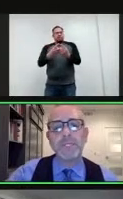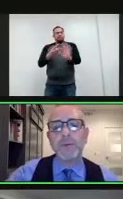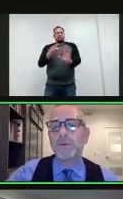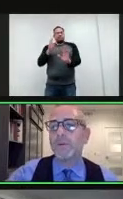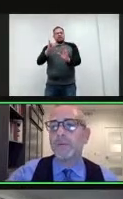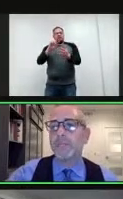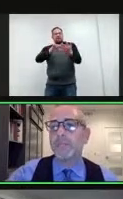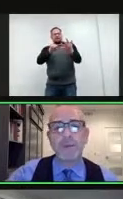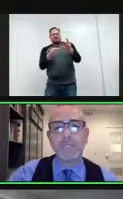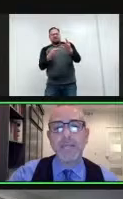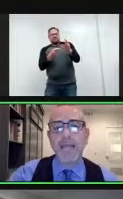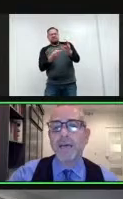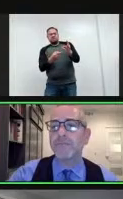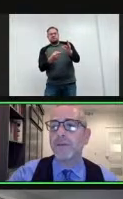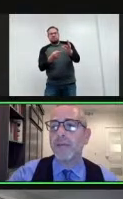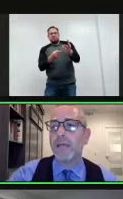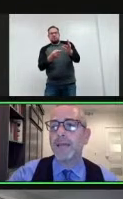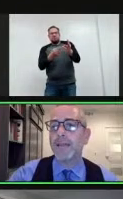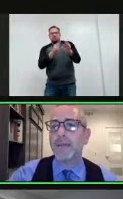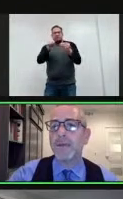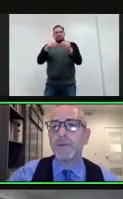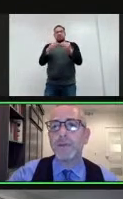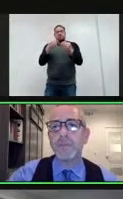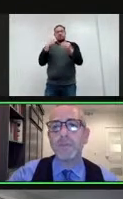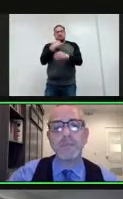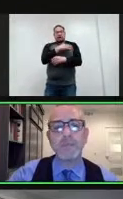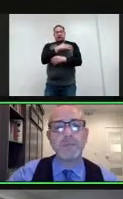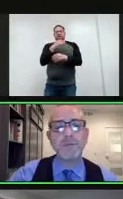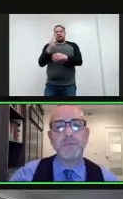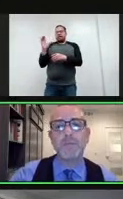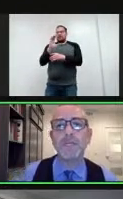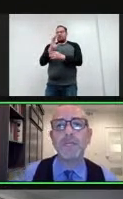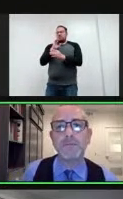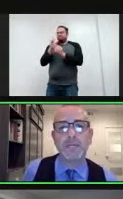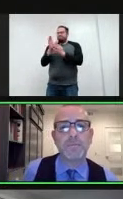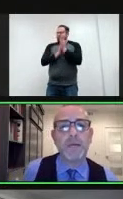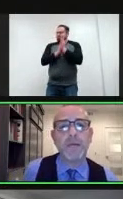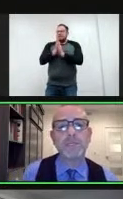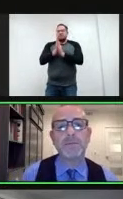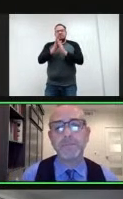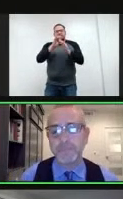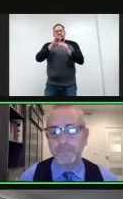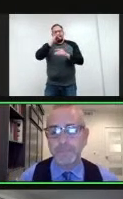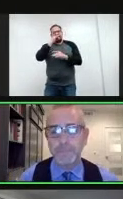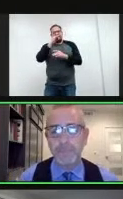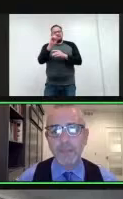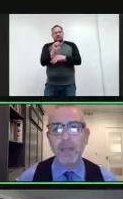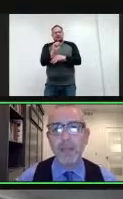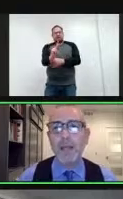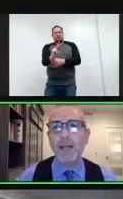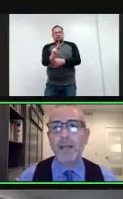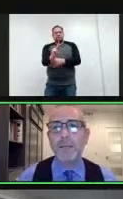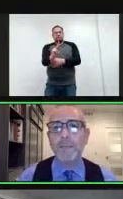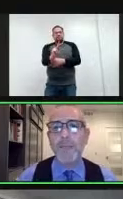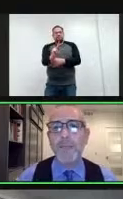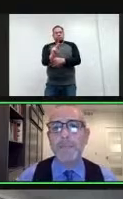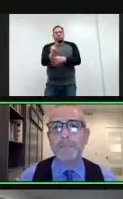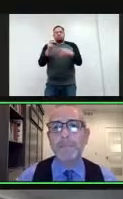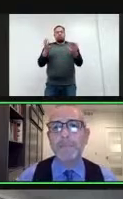point is about the staff and about their commitment to the kids of Salem-Keizer.